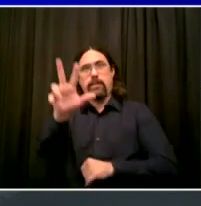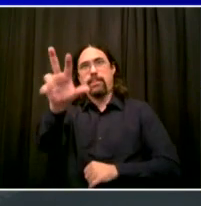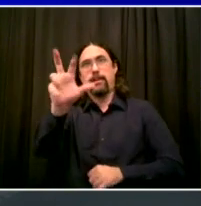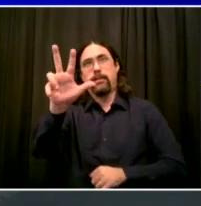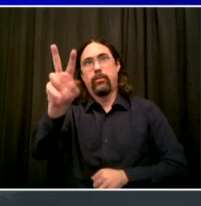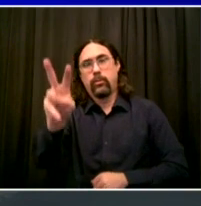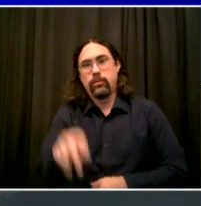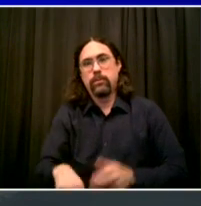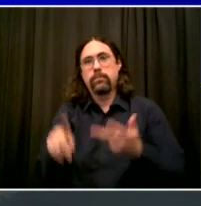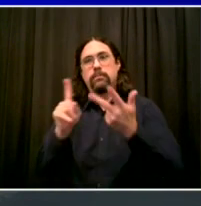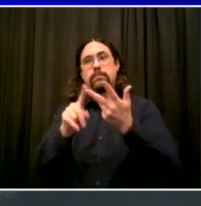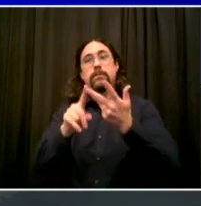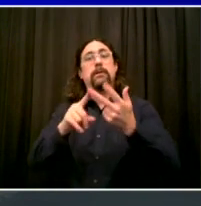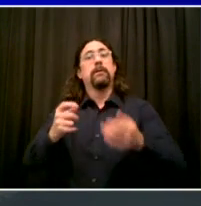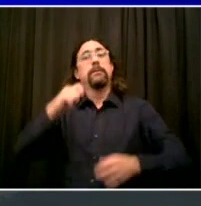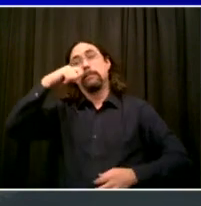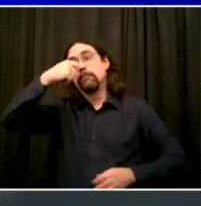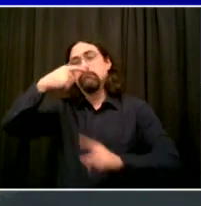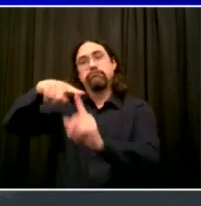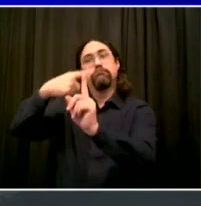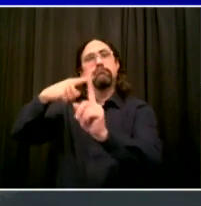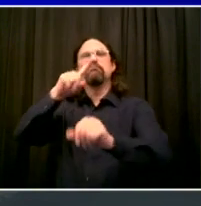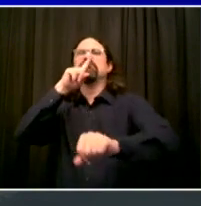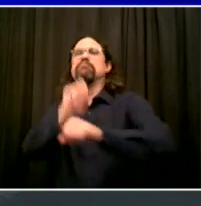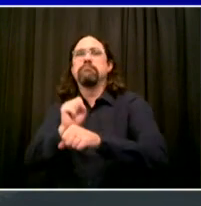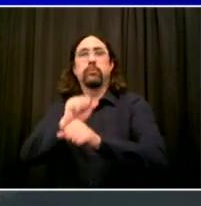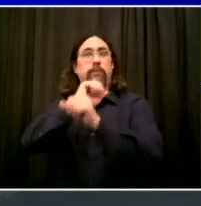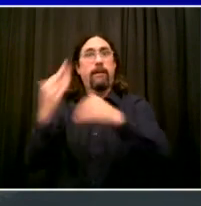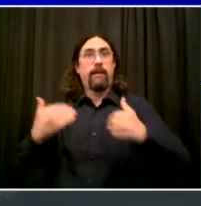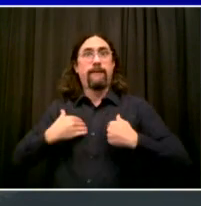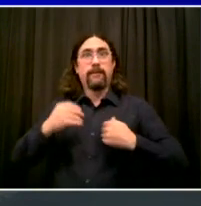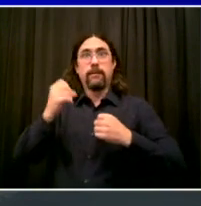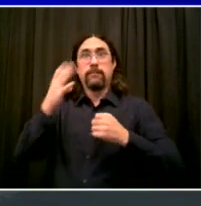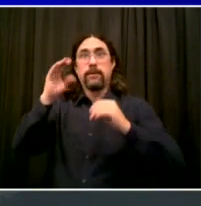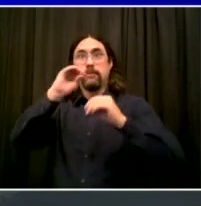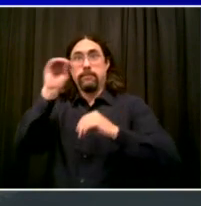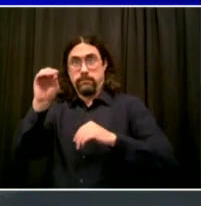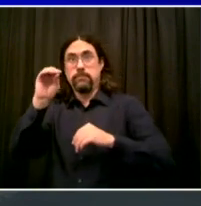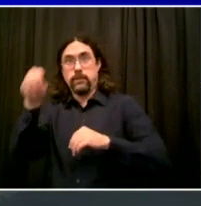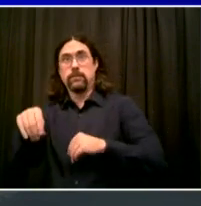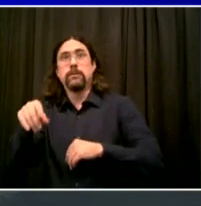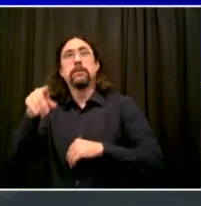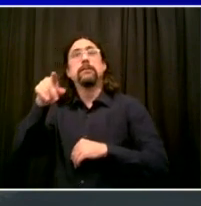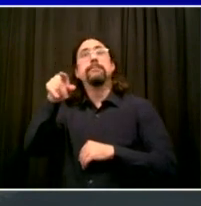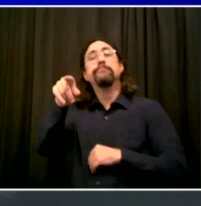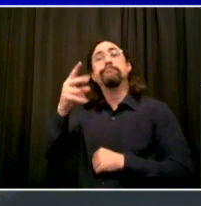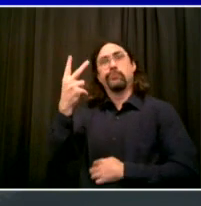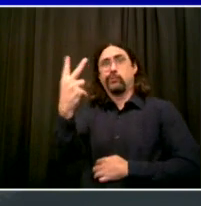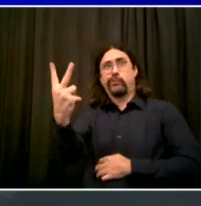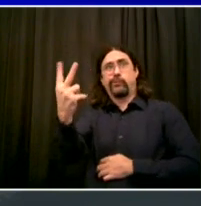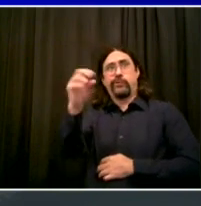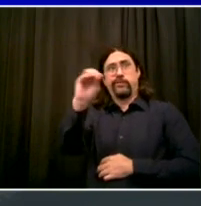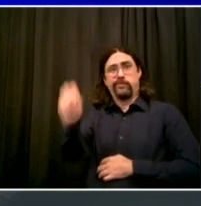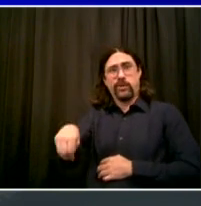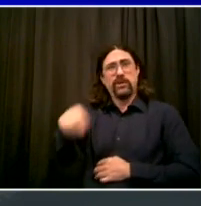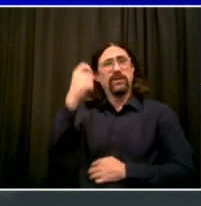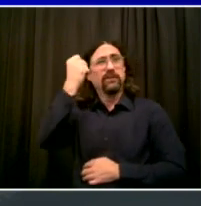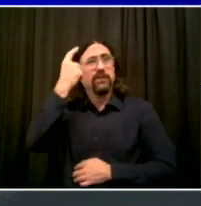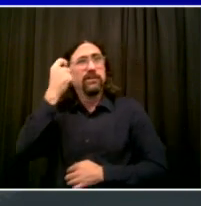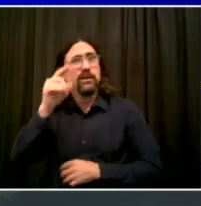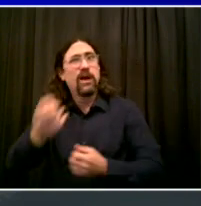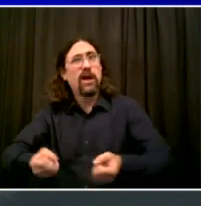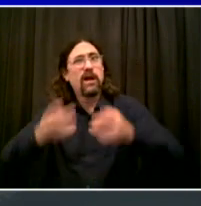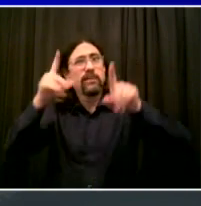now based on about 40,000 tests a day and growing. So we're getting the biggest sample we've ever gotten in the history of New York City in this